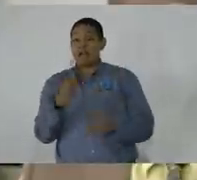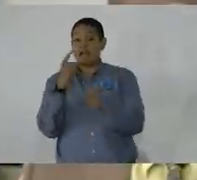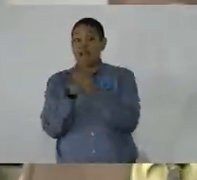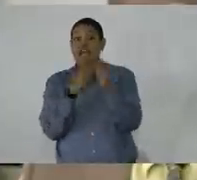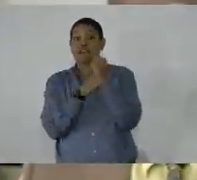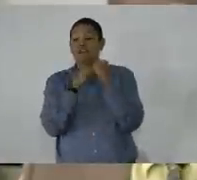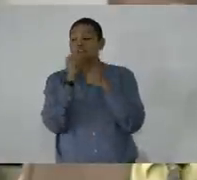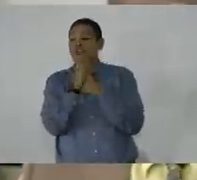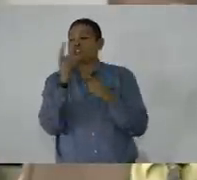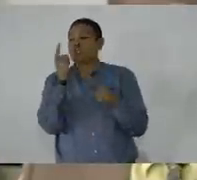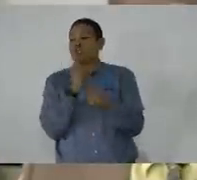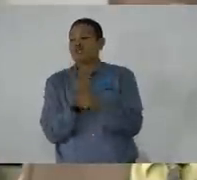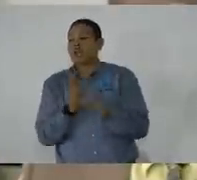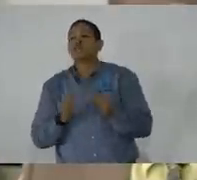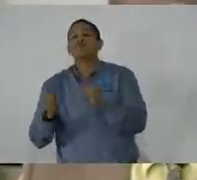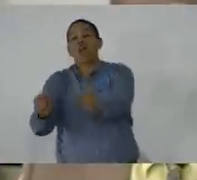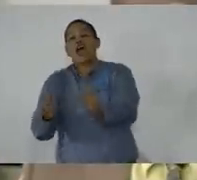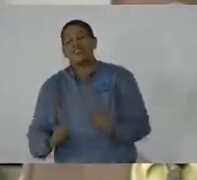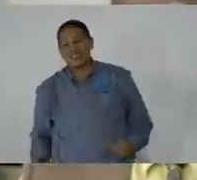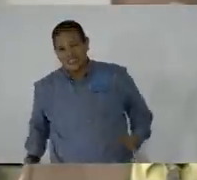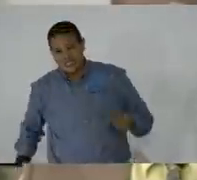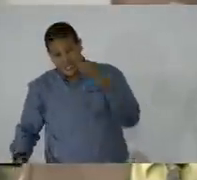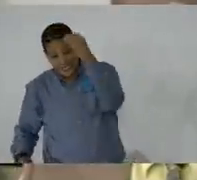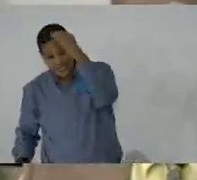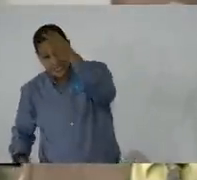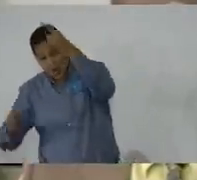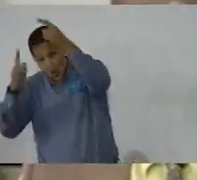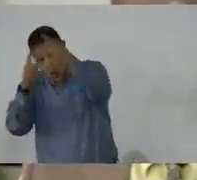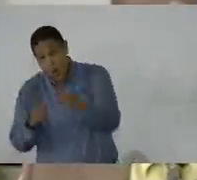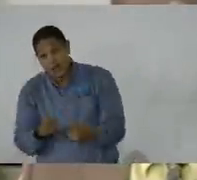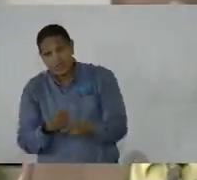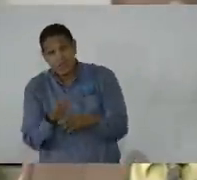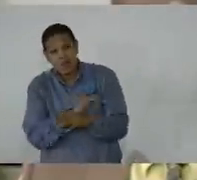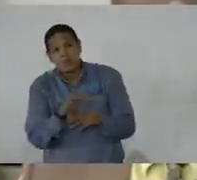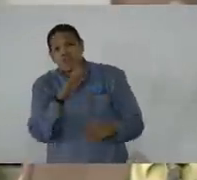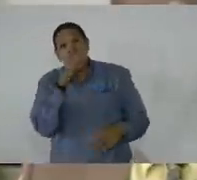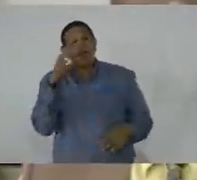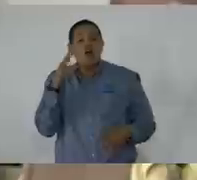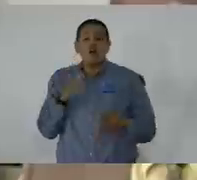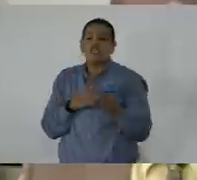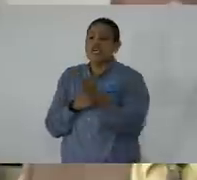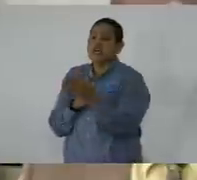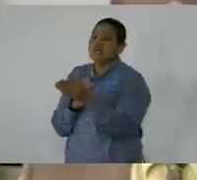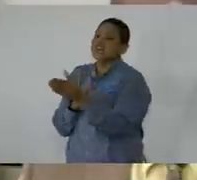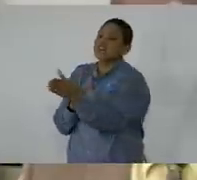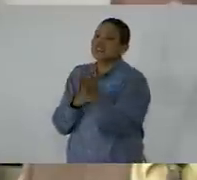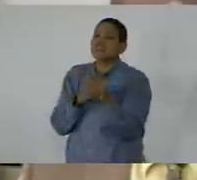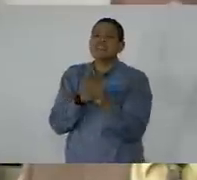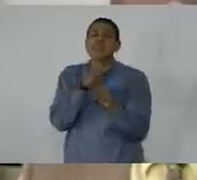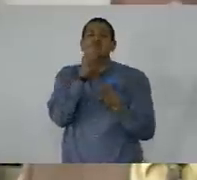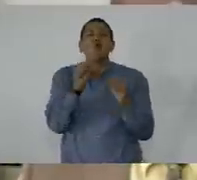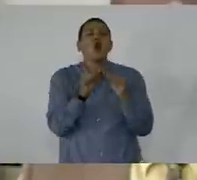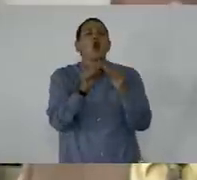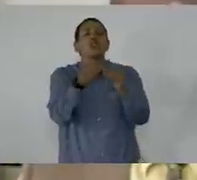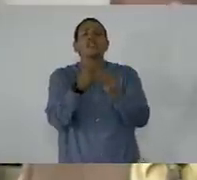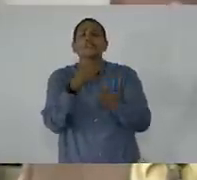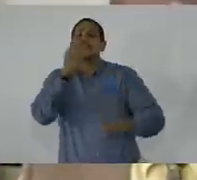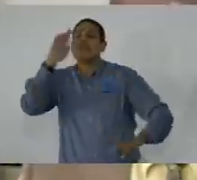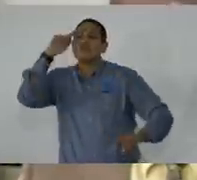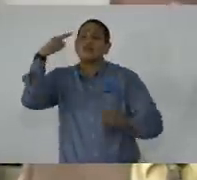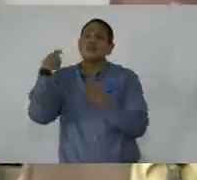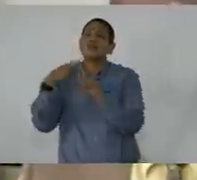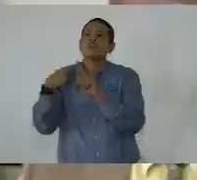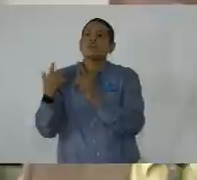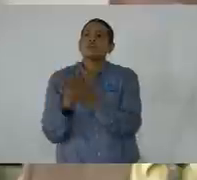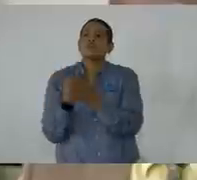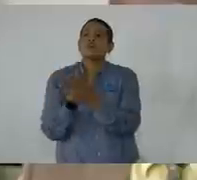and the right strategy. It is a goal of the Ministry of Agriculture and Fisheries to continue to optimize